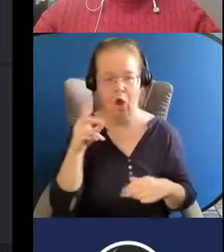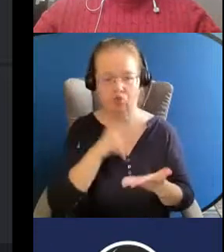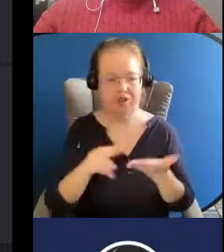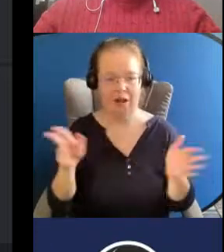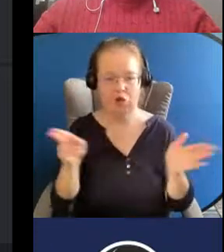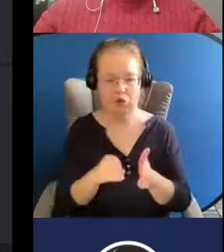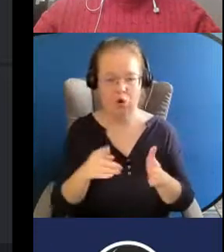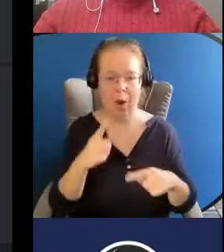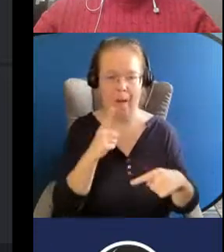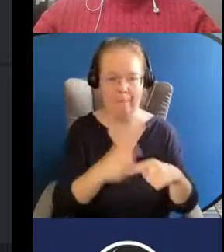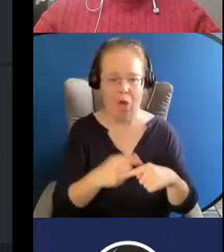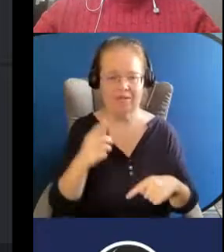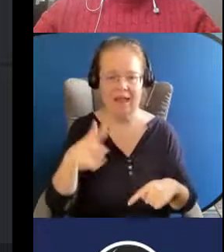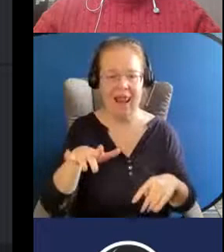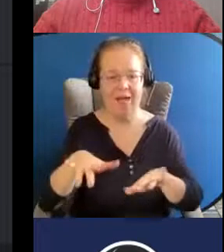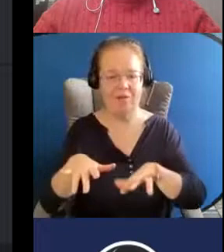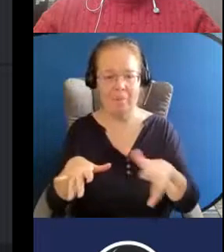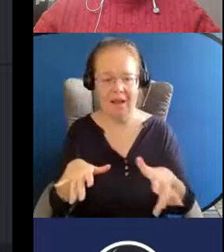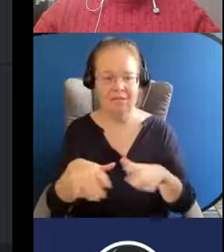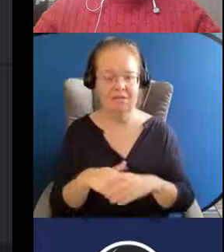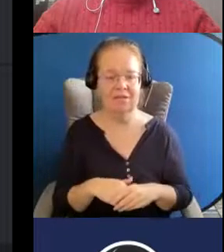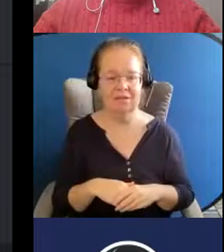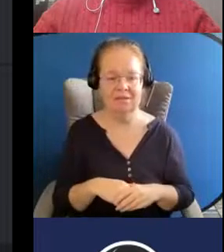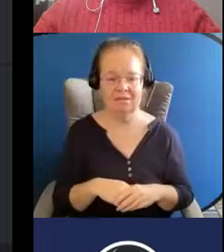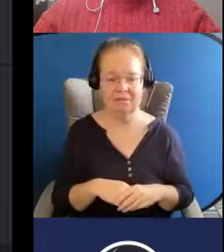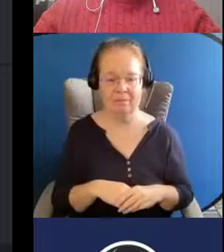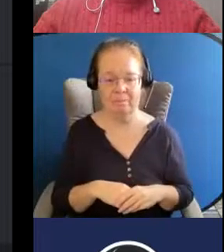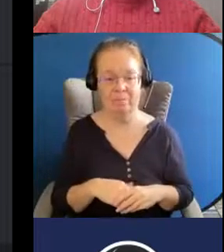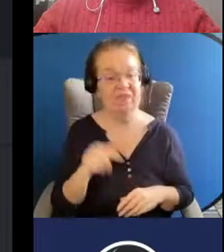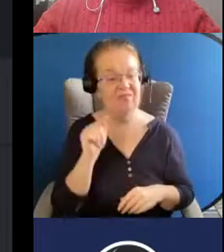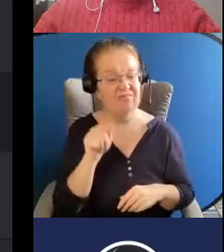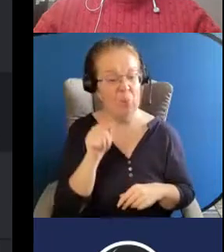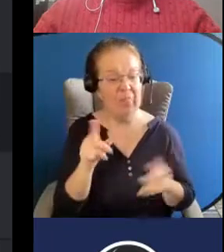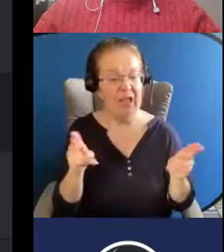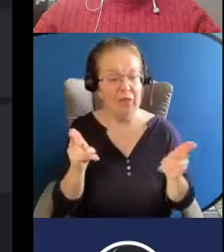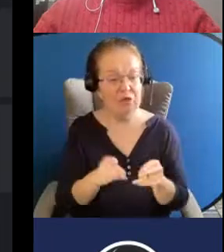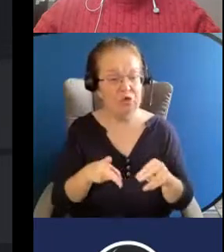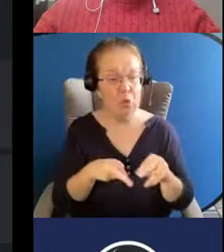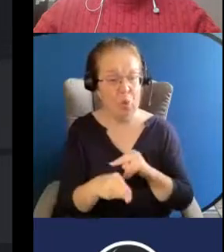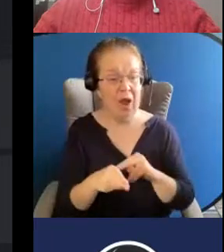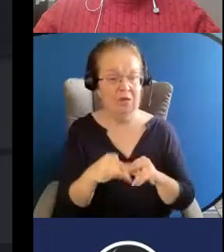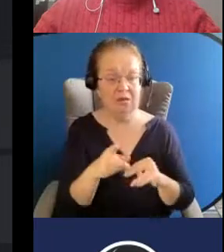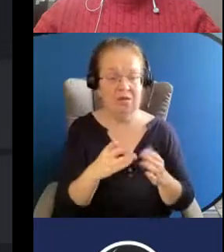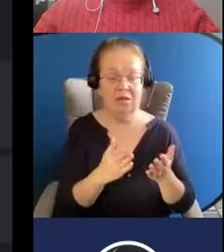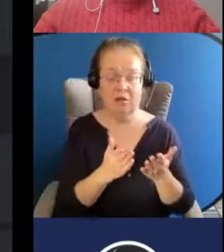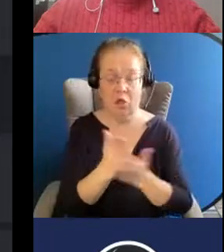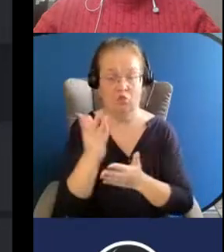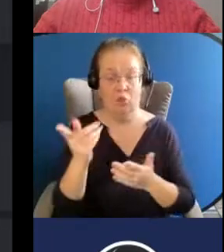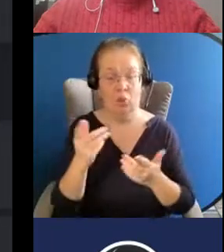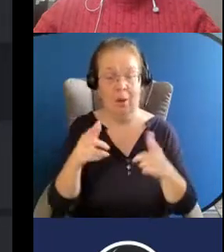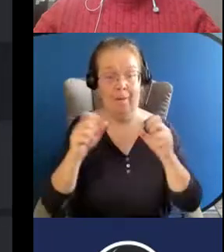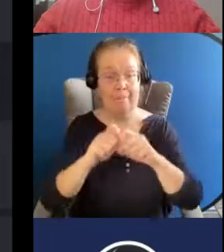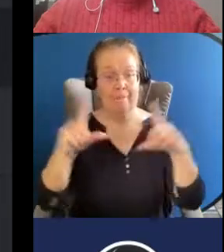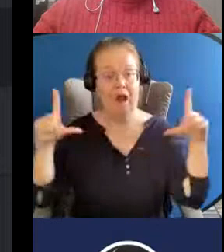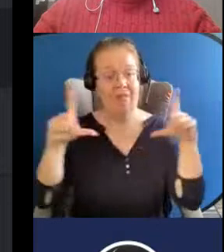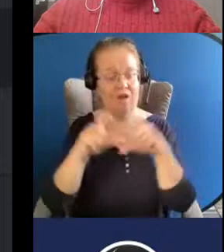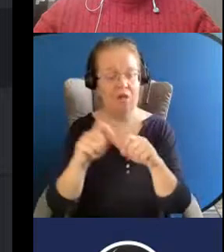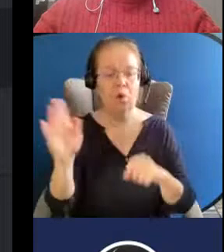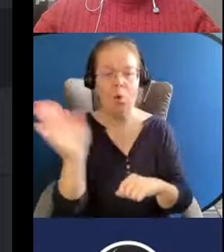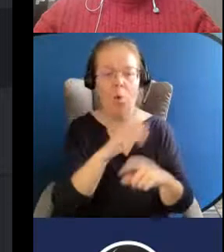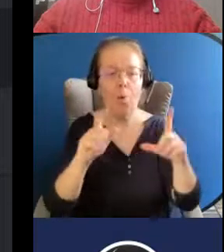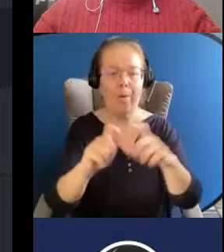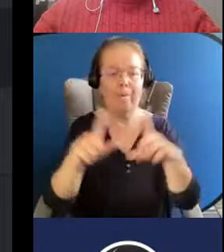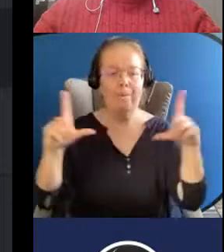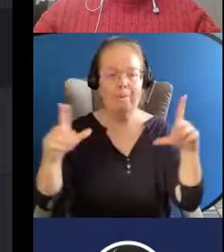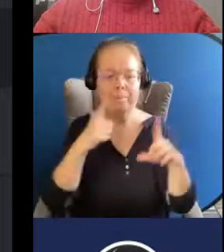shortcut plus left mouse click. So these are the settings for the reading shortcut setting within magnifier. But essentially, while magnified, you